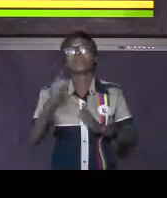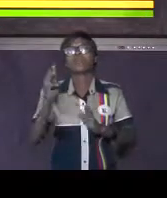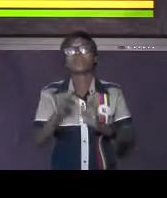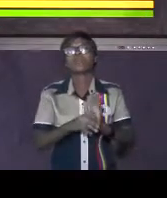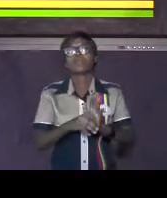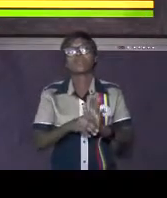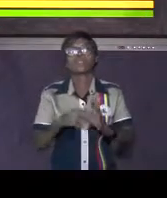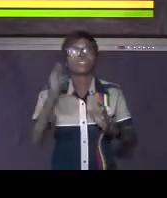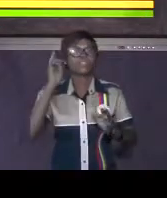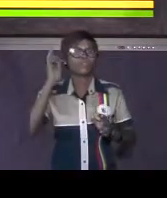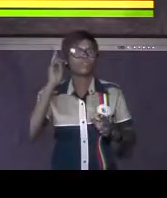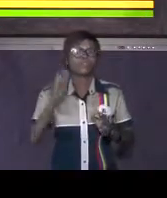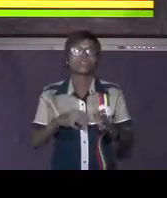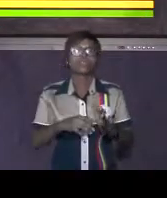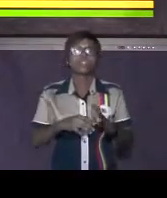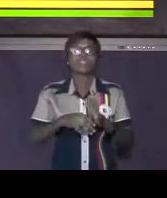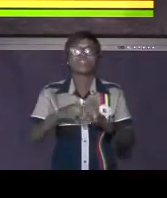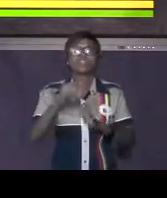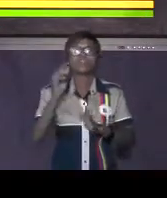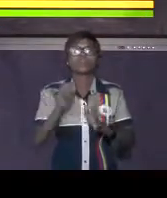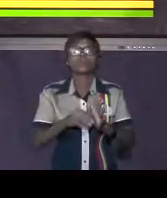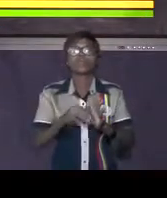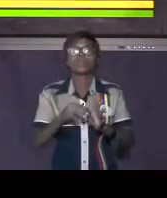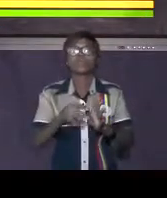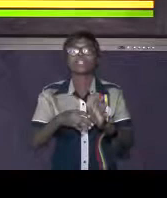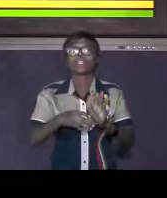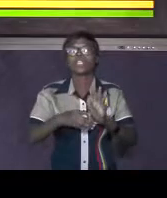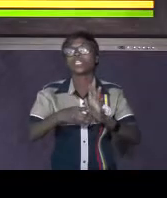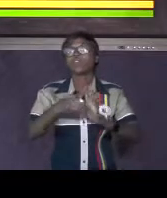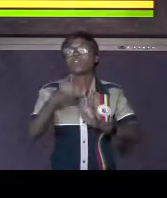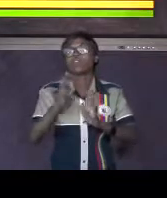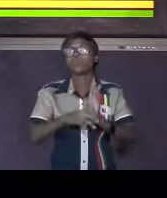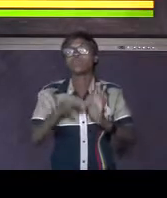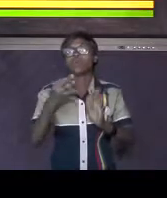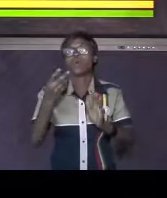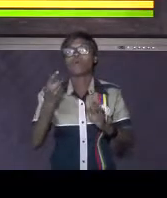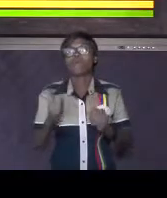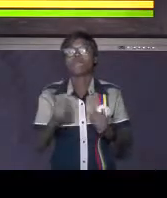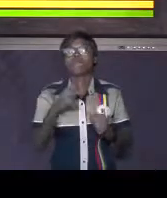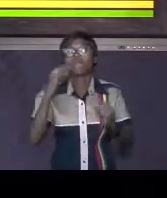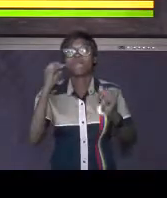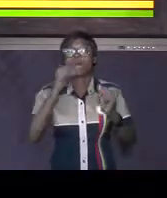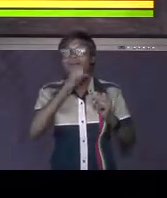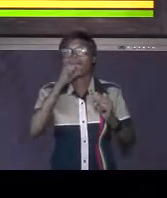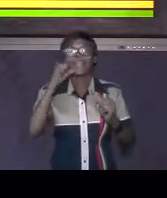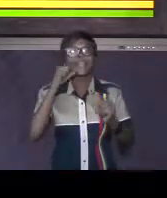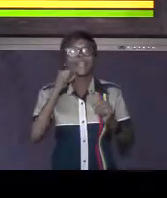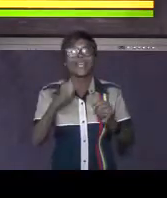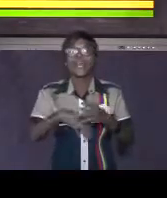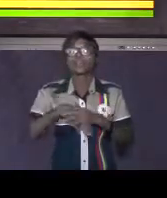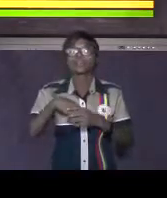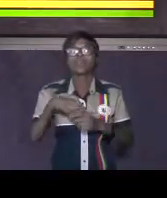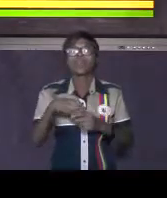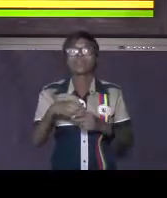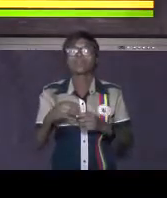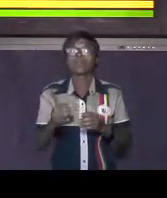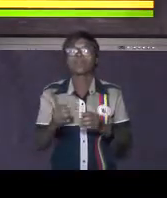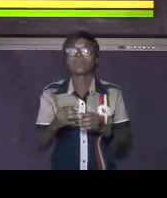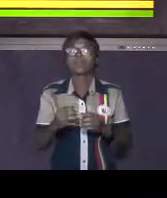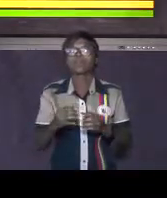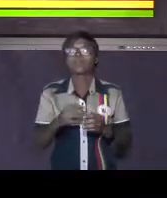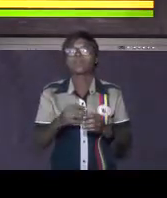at historical development of agriculture. Aside from Nigeria, we talked about